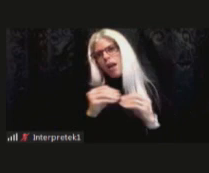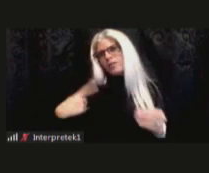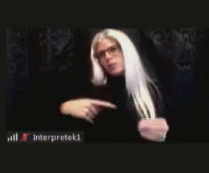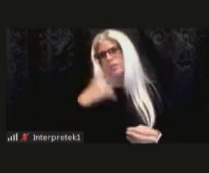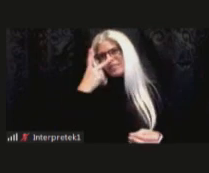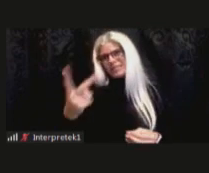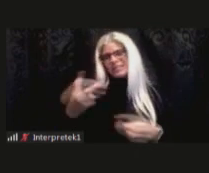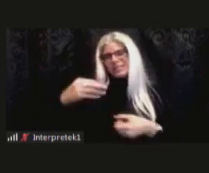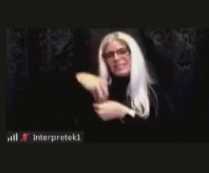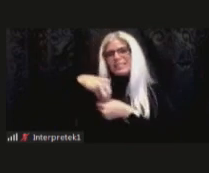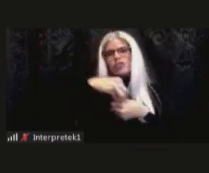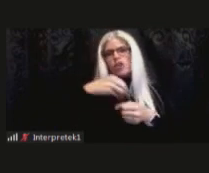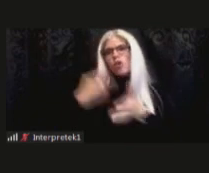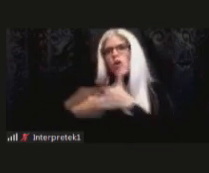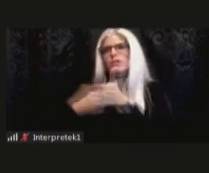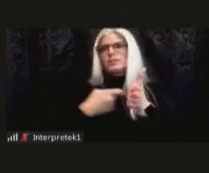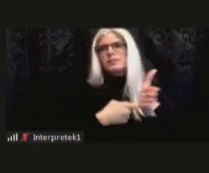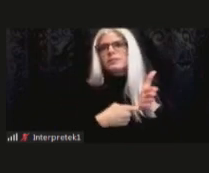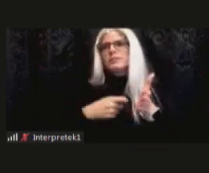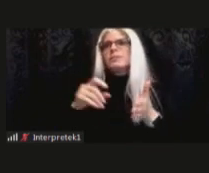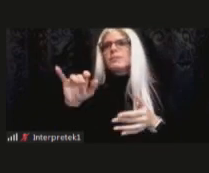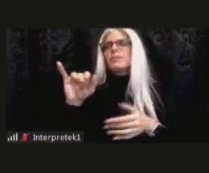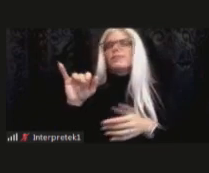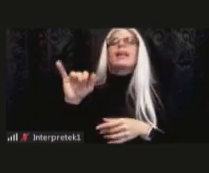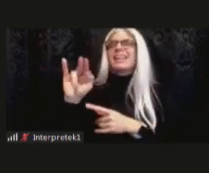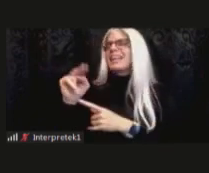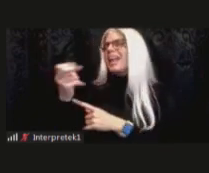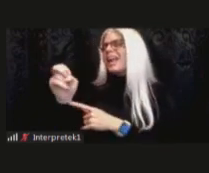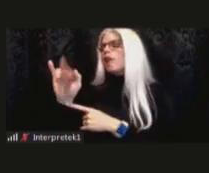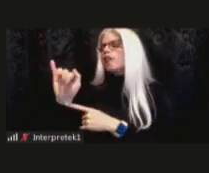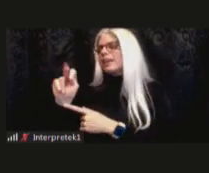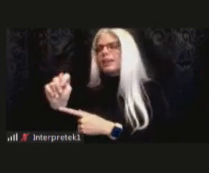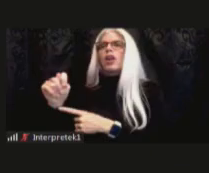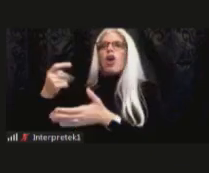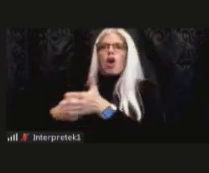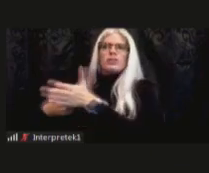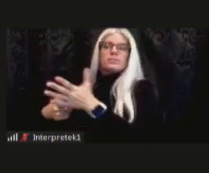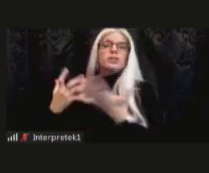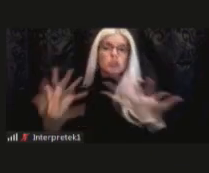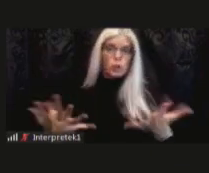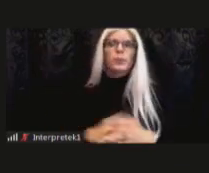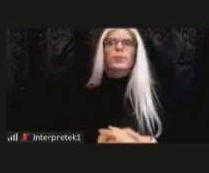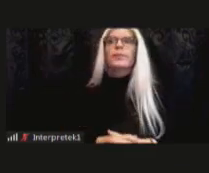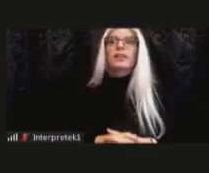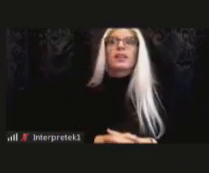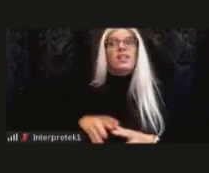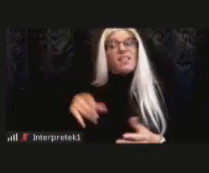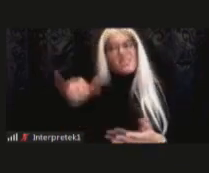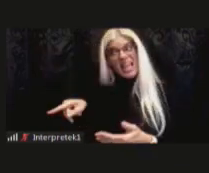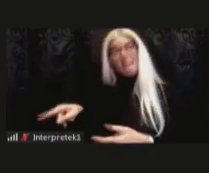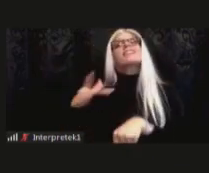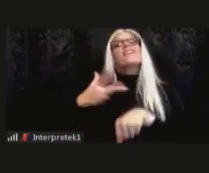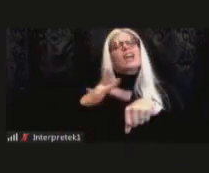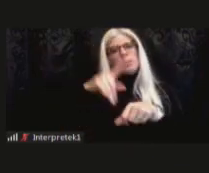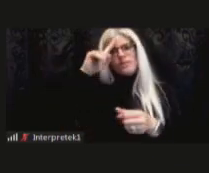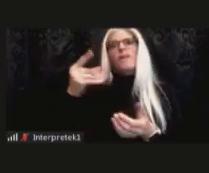resources, the need far out paces what's currently available in financial resources, and also